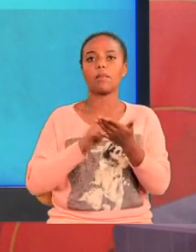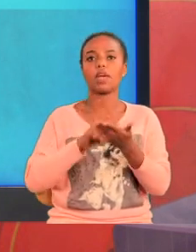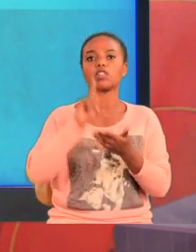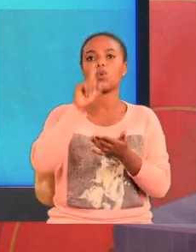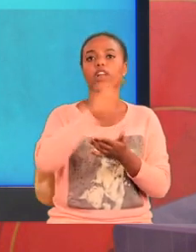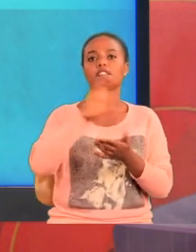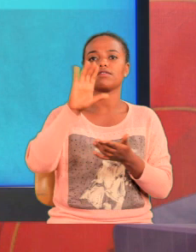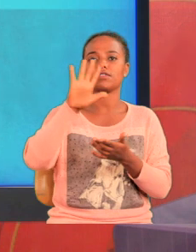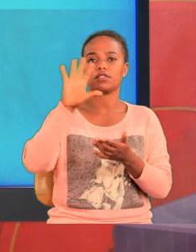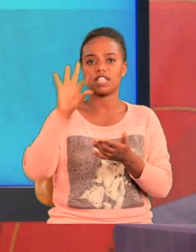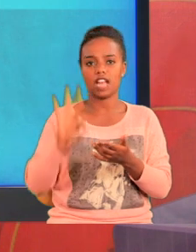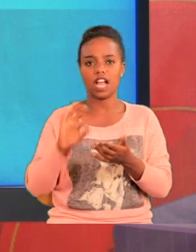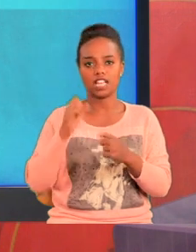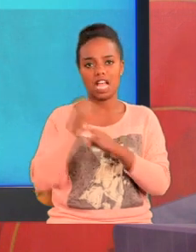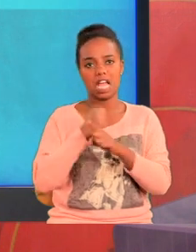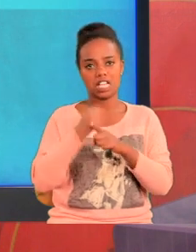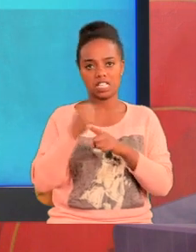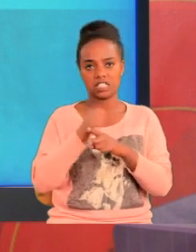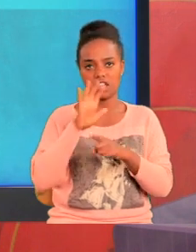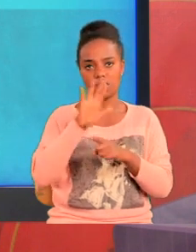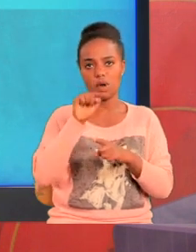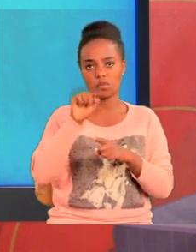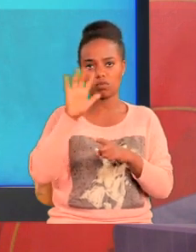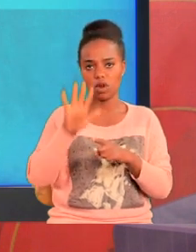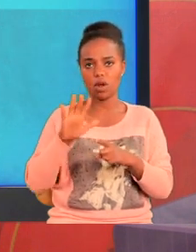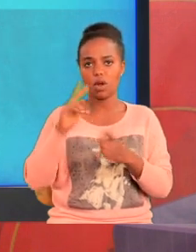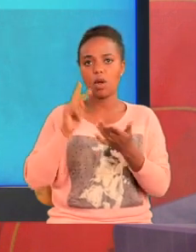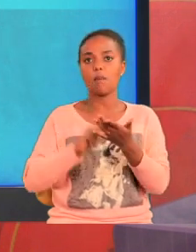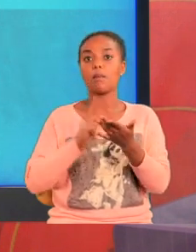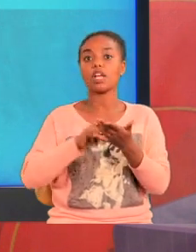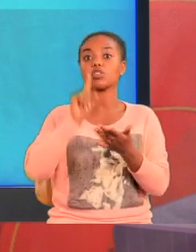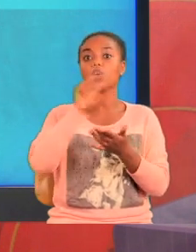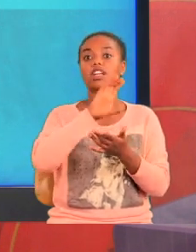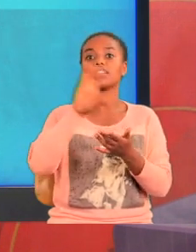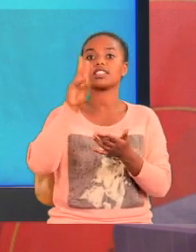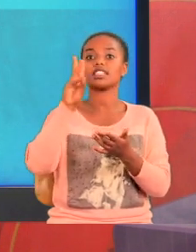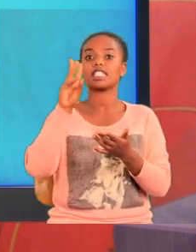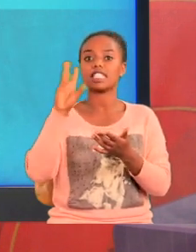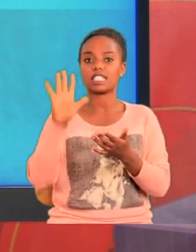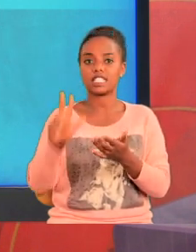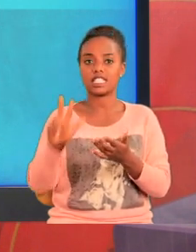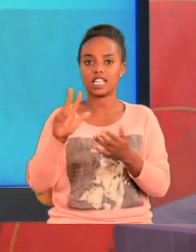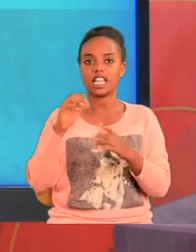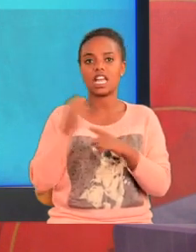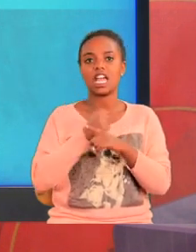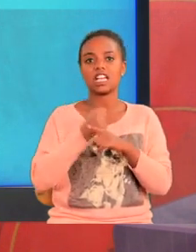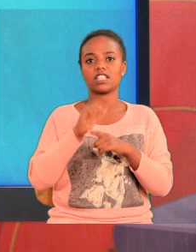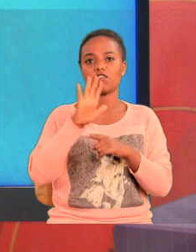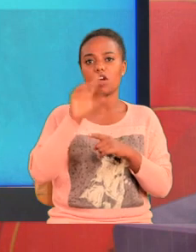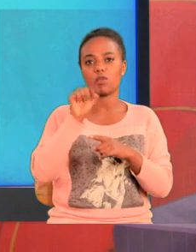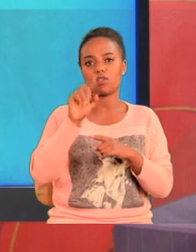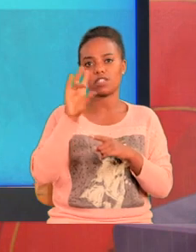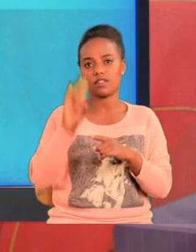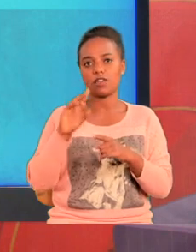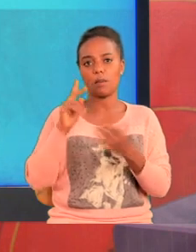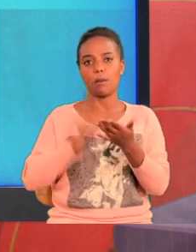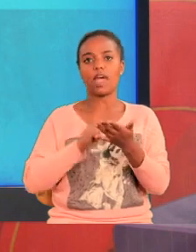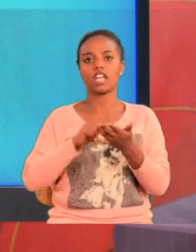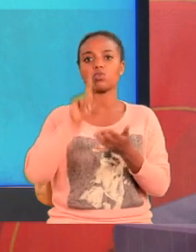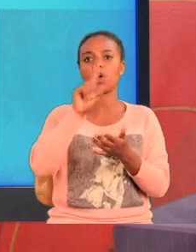on page 159, exercise 5.5 on page 163, and exercise 5.7 on page